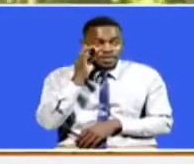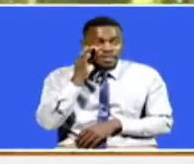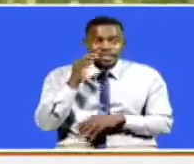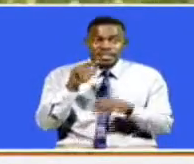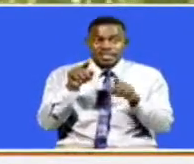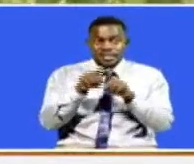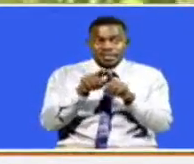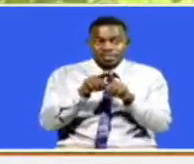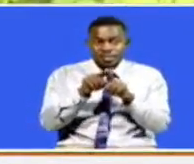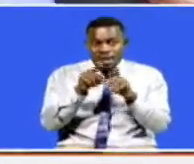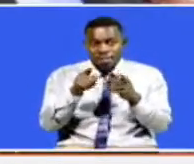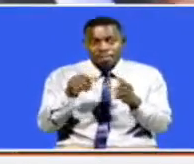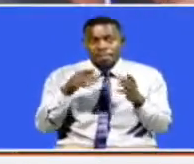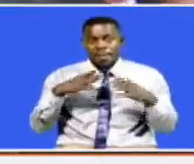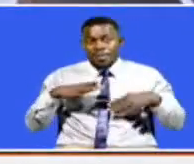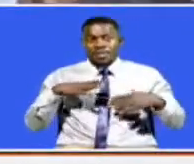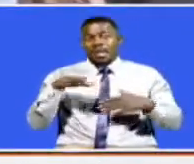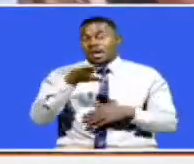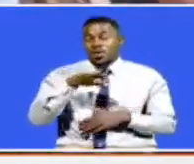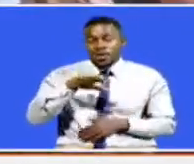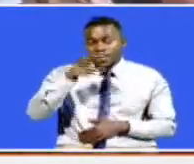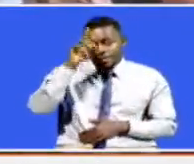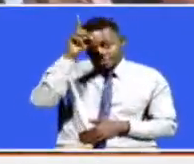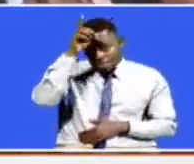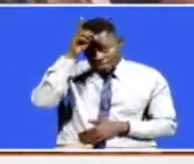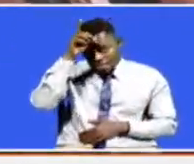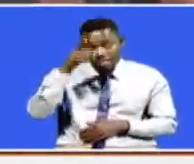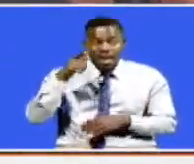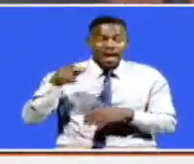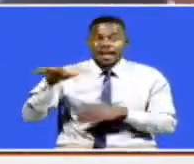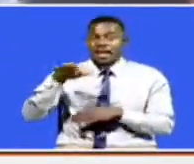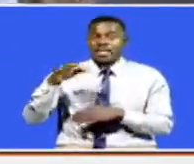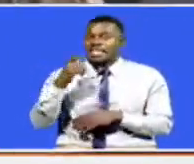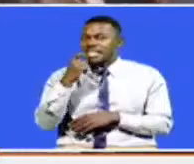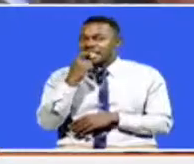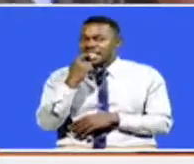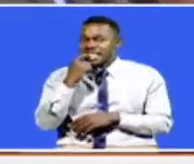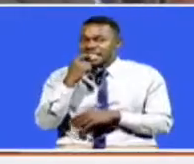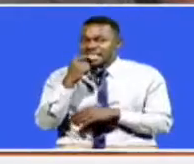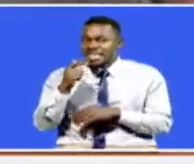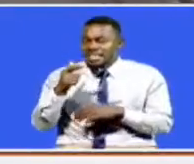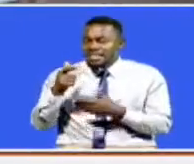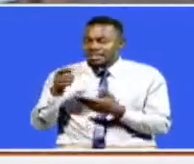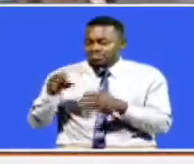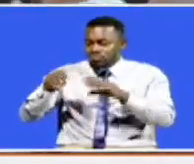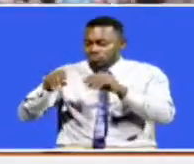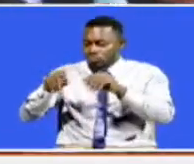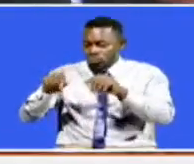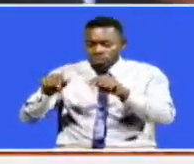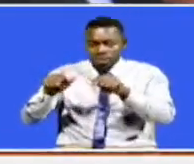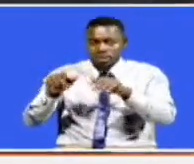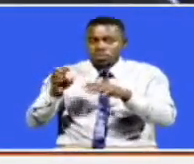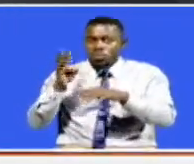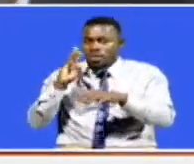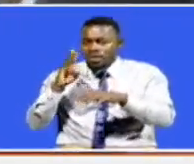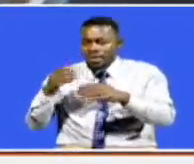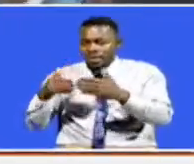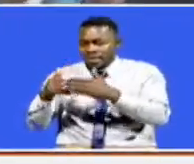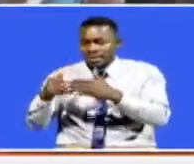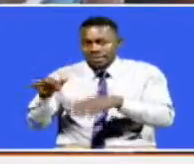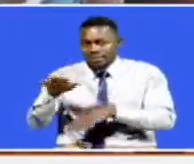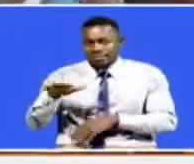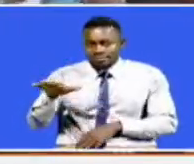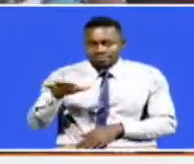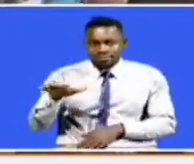village, located on the third row from the white sandy beaches of the idyllic and award-winning Diani Beach in Diani